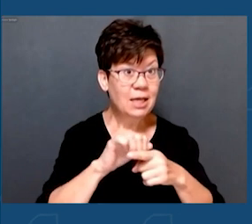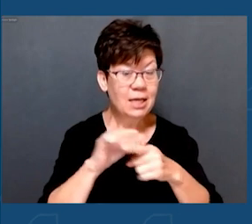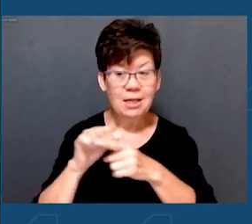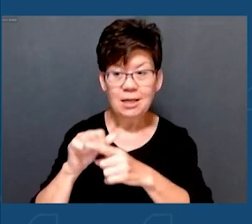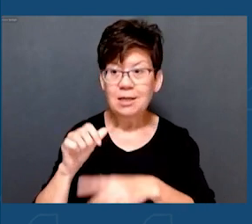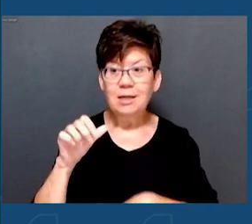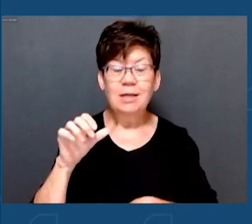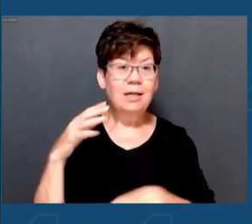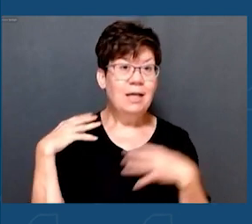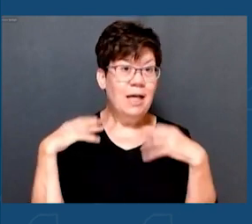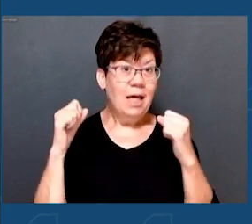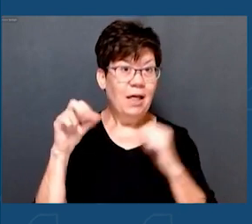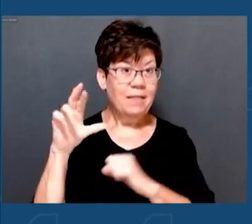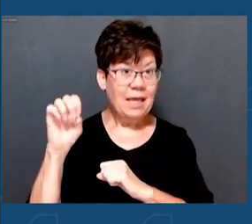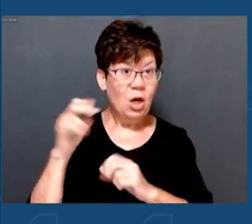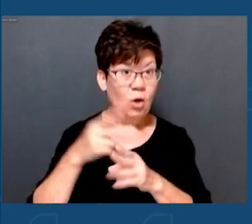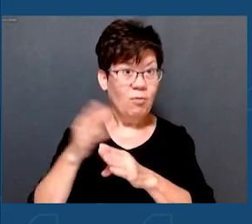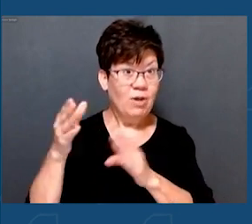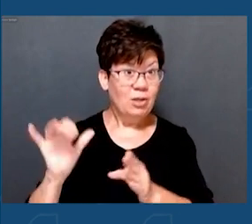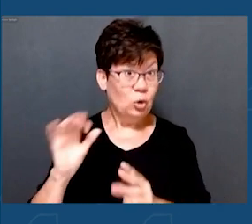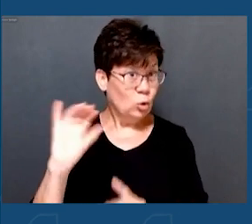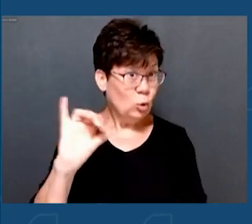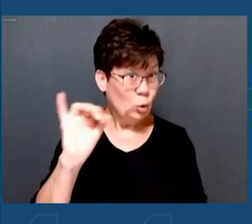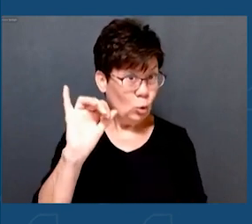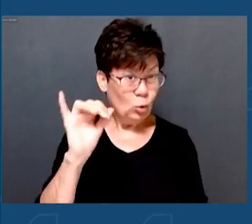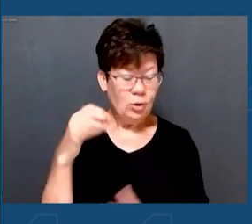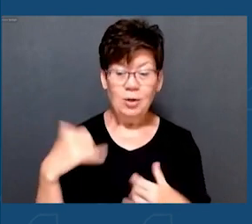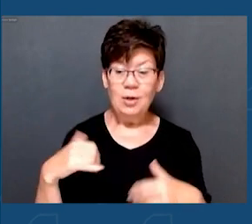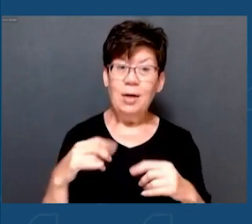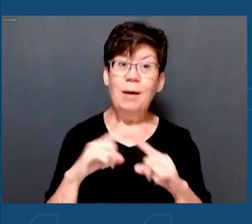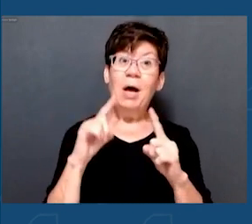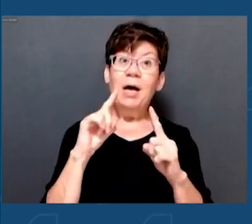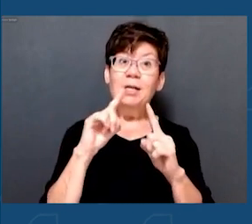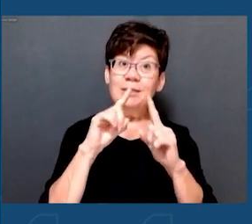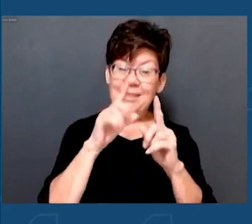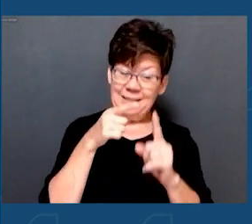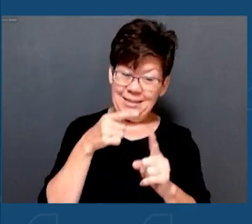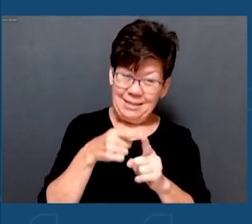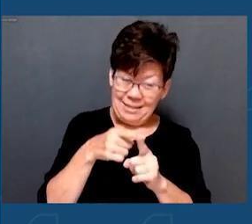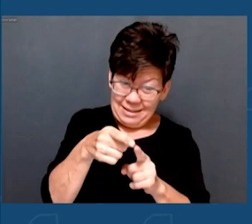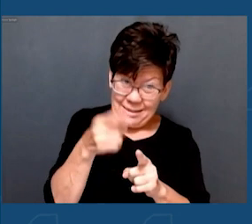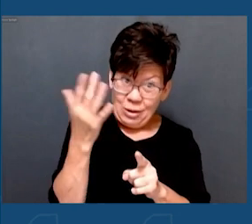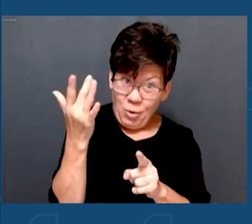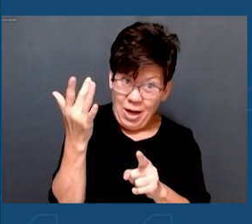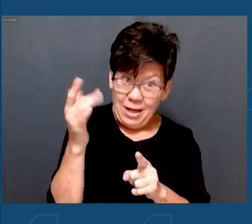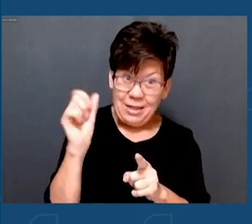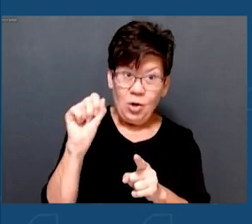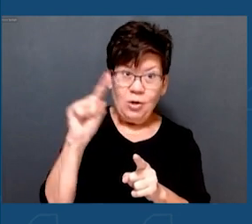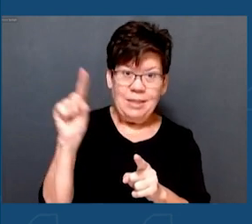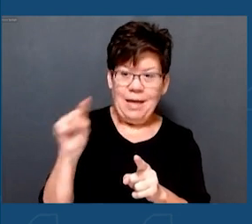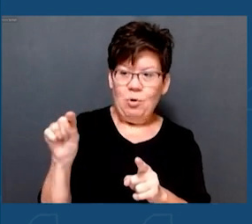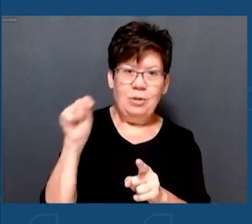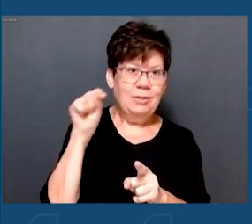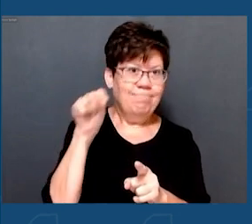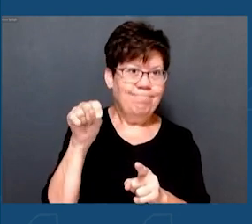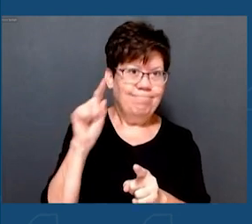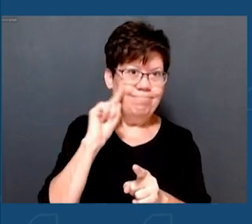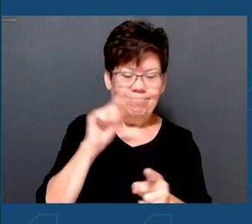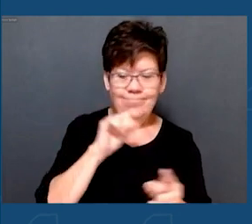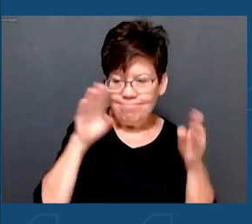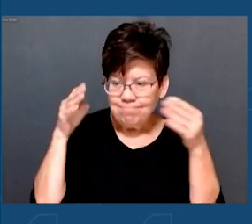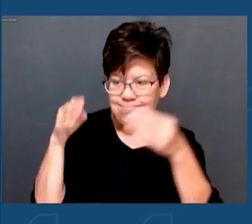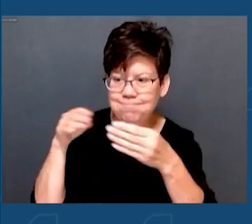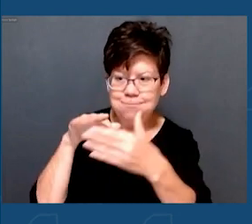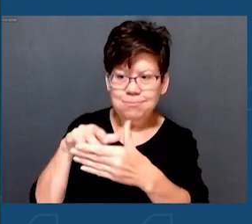we desperately need, but in particular because of the focus on Alzheimer's disease. When I was a kid, when I was